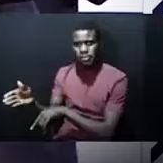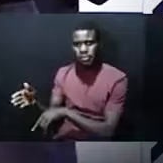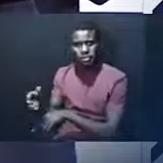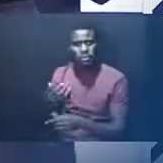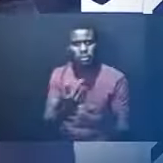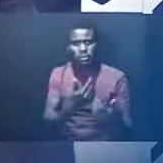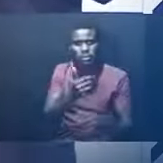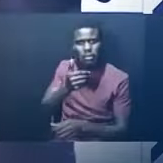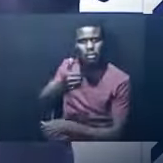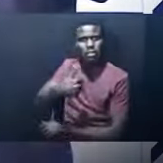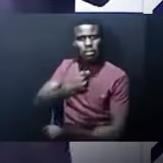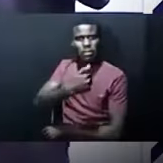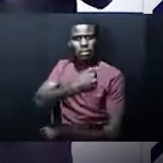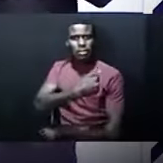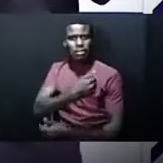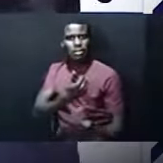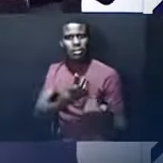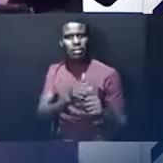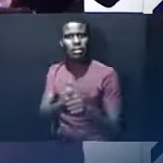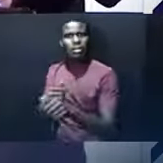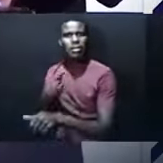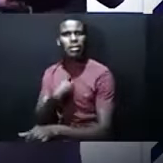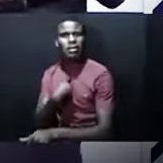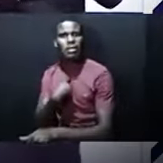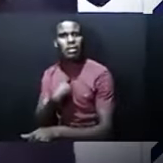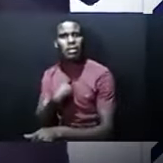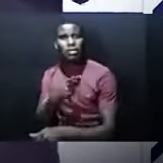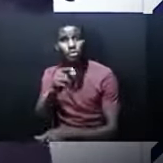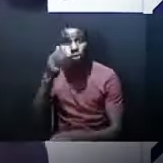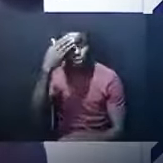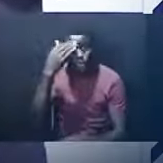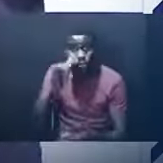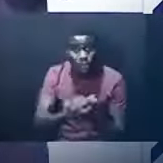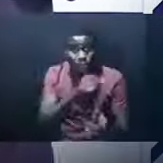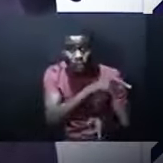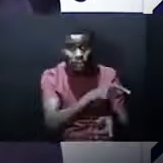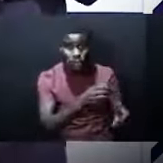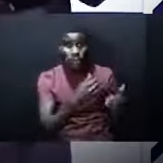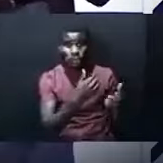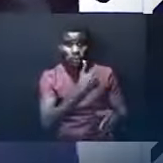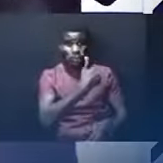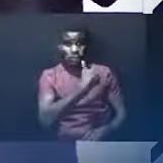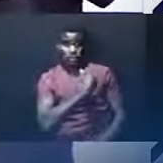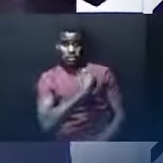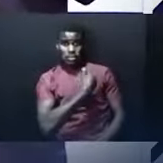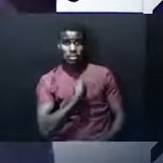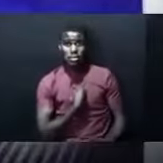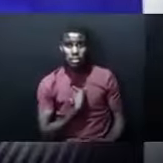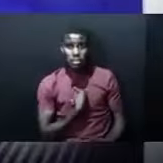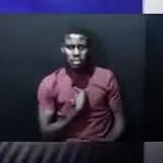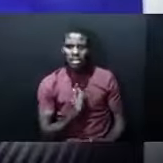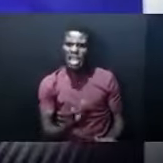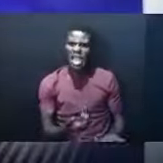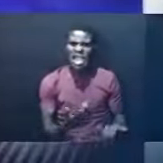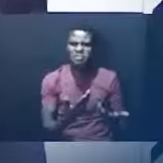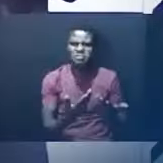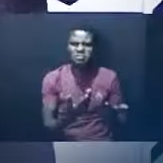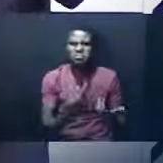insult follow me to you? Will you know that he insulted me? Unless I